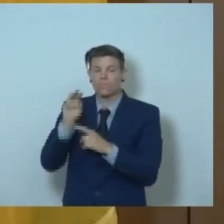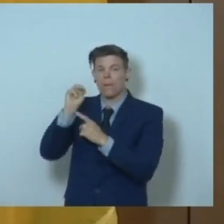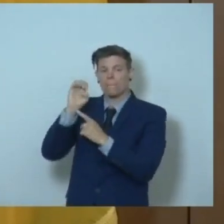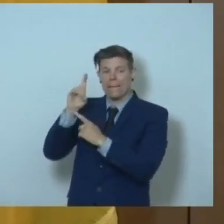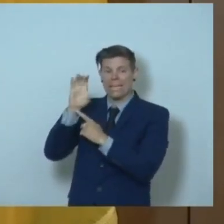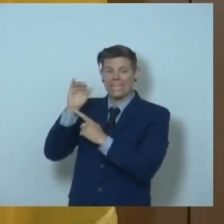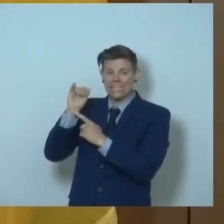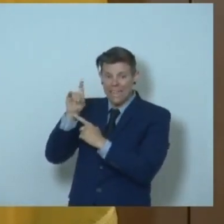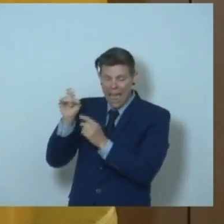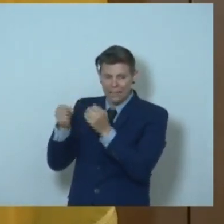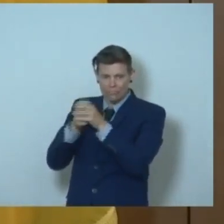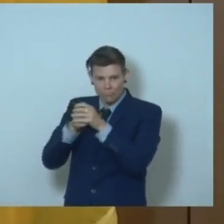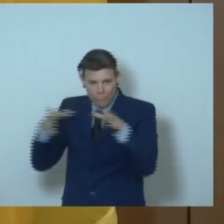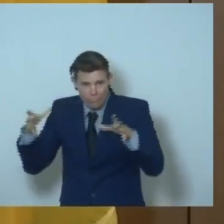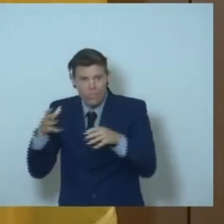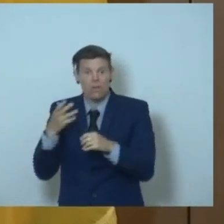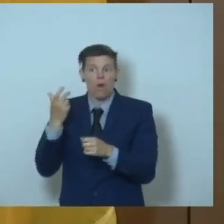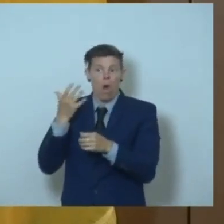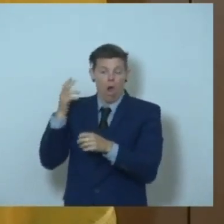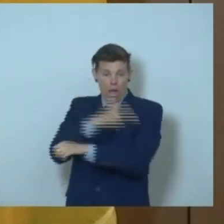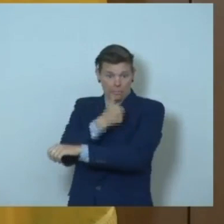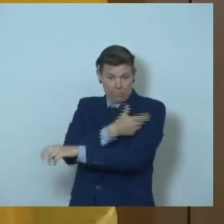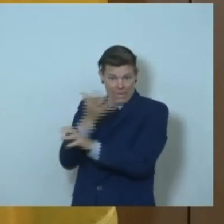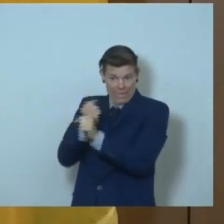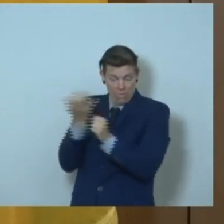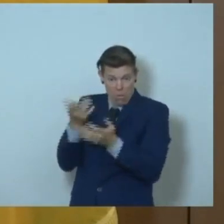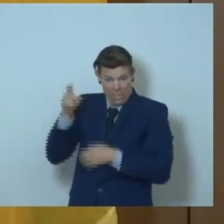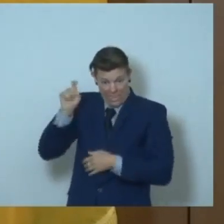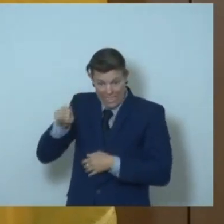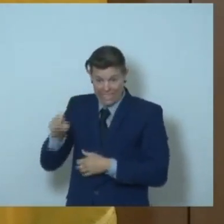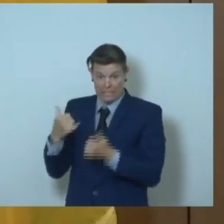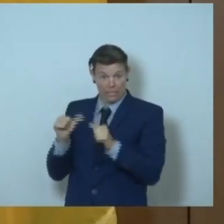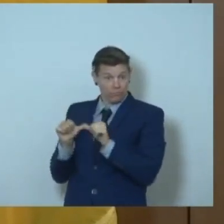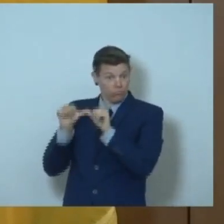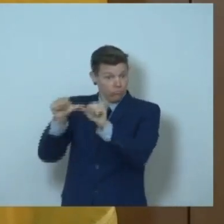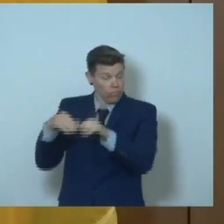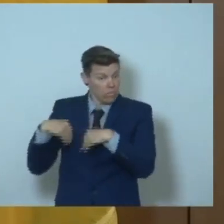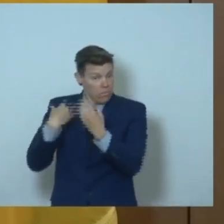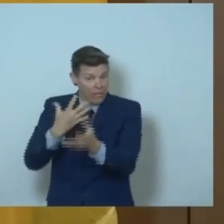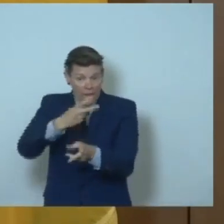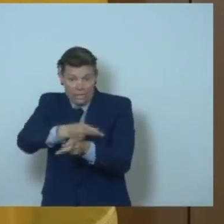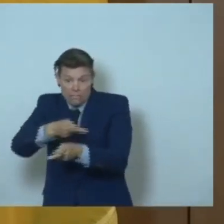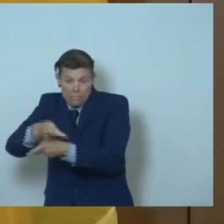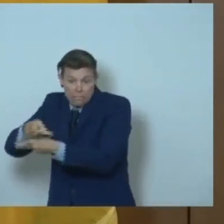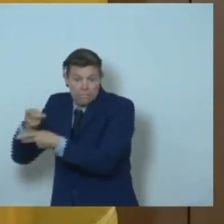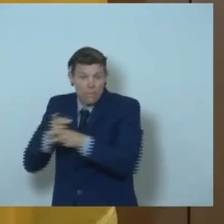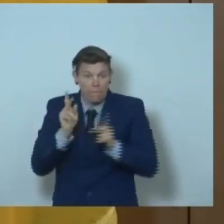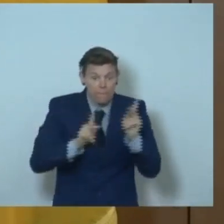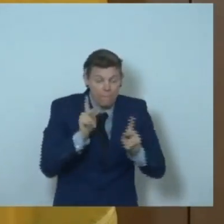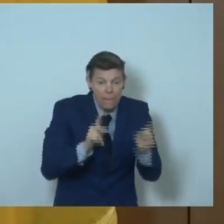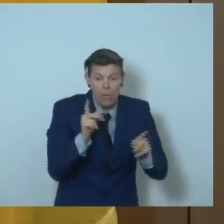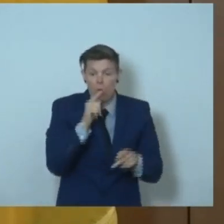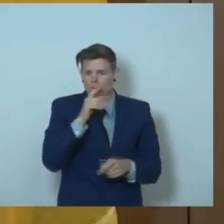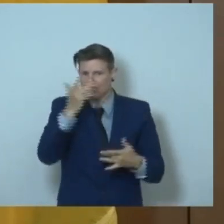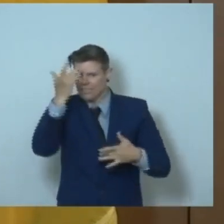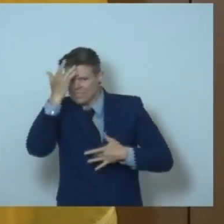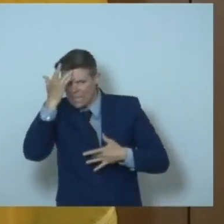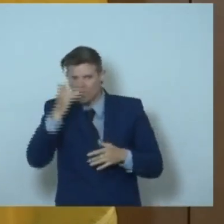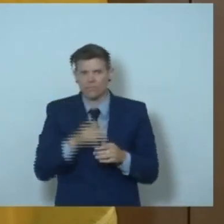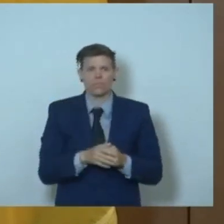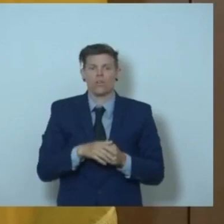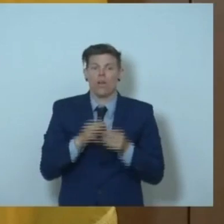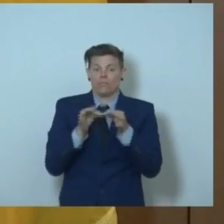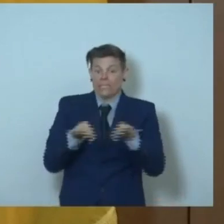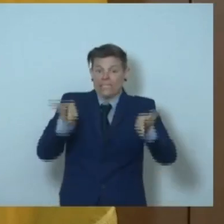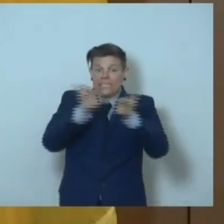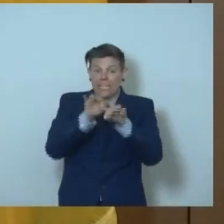hospitals were getting what they needed to provide care and treatment to COVID individuals, extended that to essential workers like